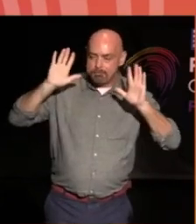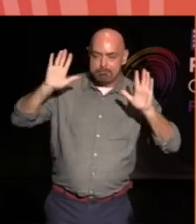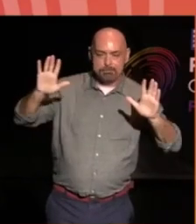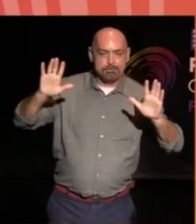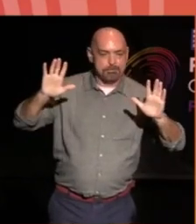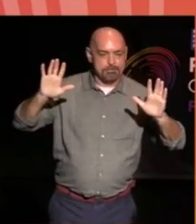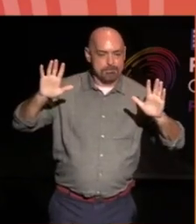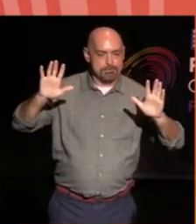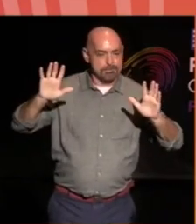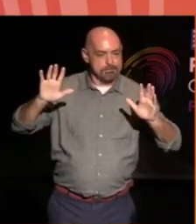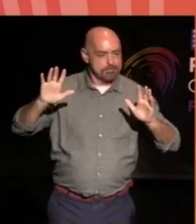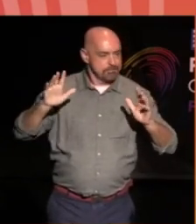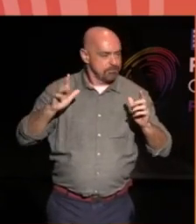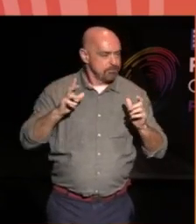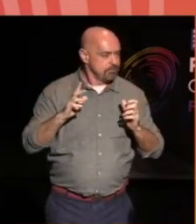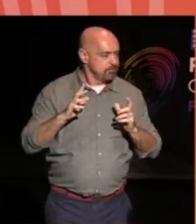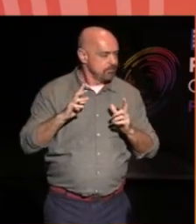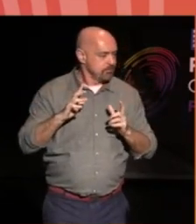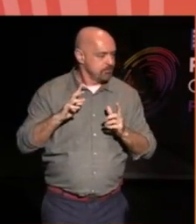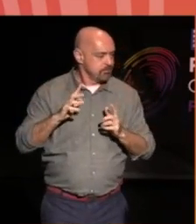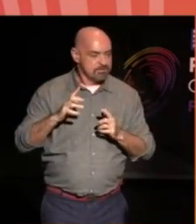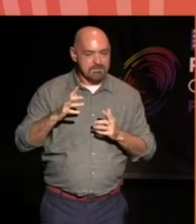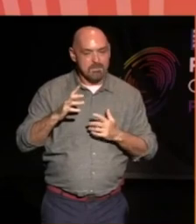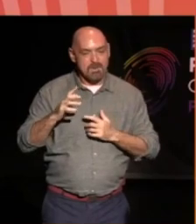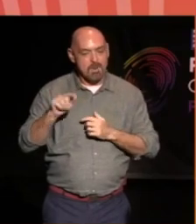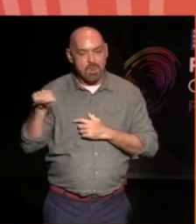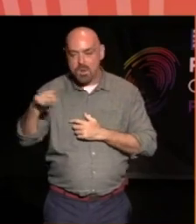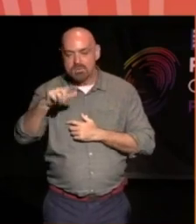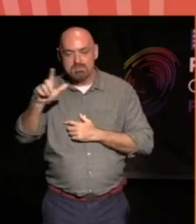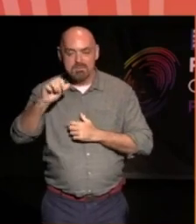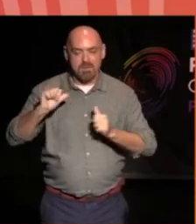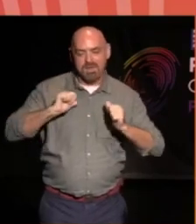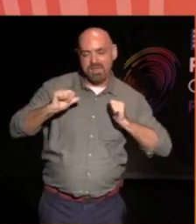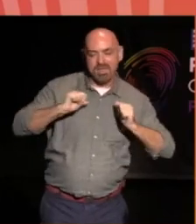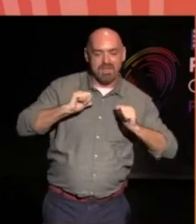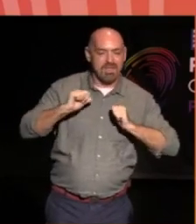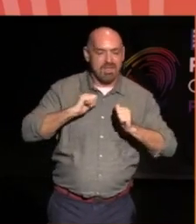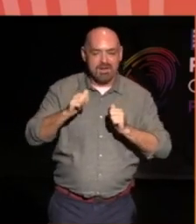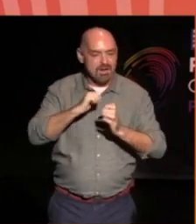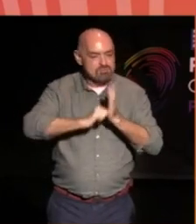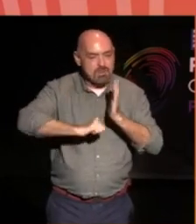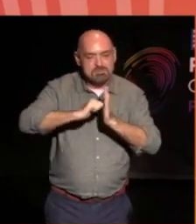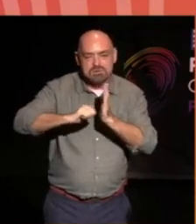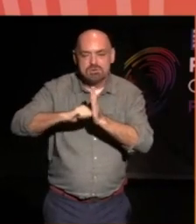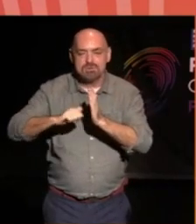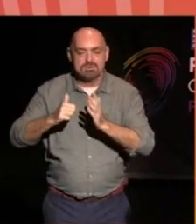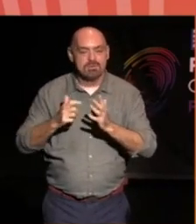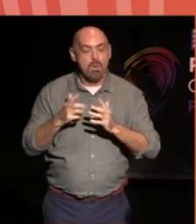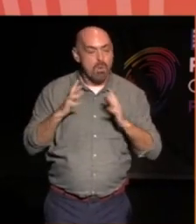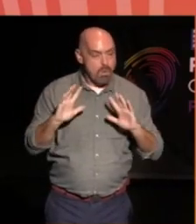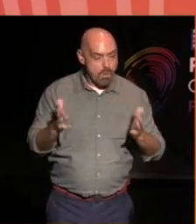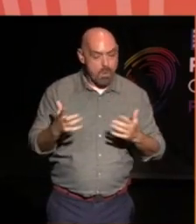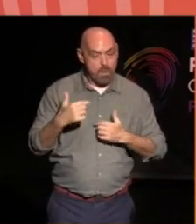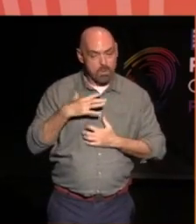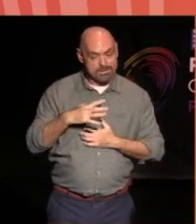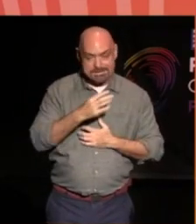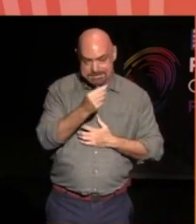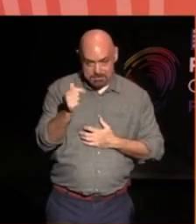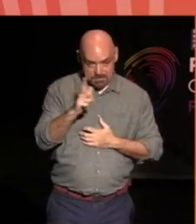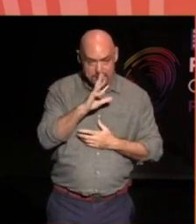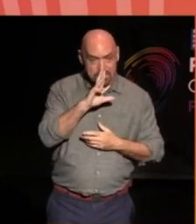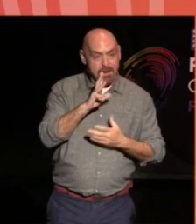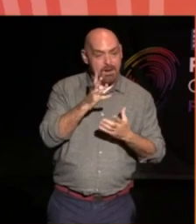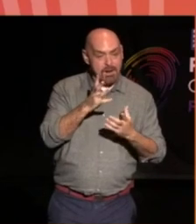and almost take some of the eyes away from these ones who are promoting consumption, or we need the ones who are